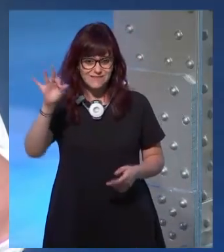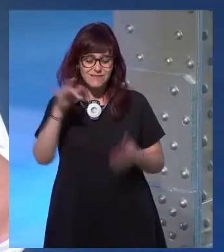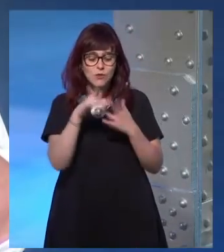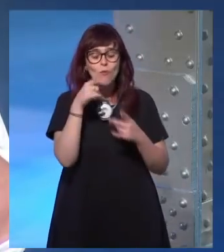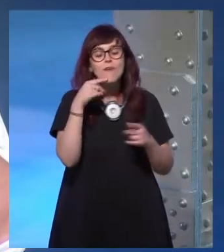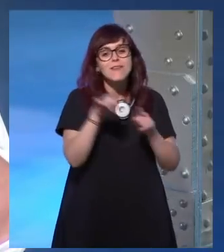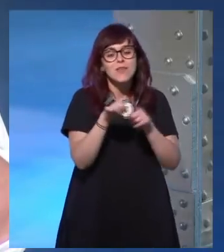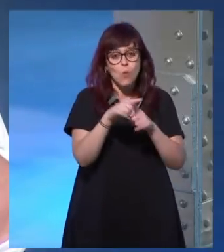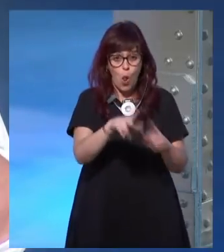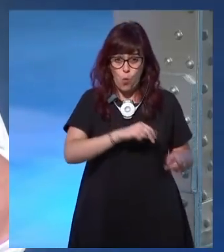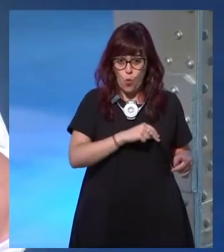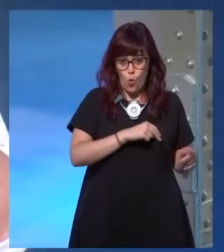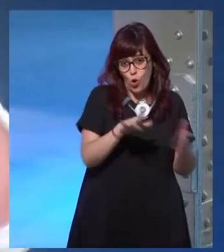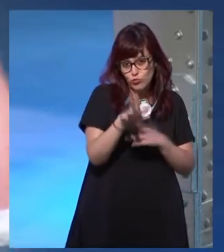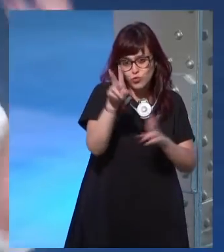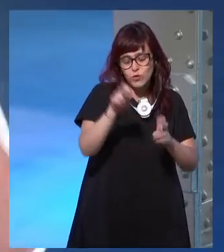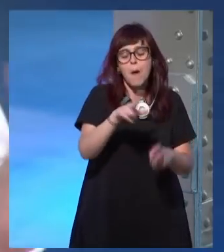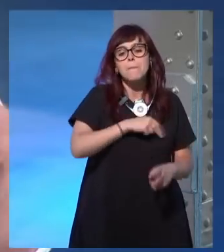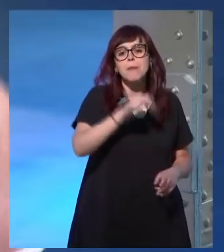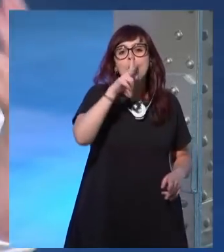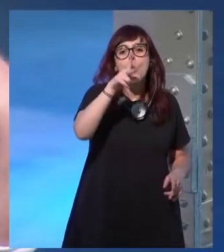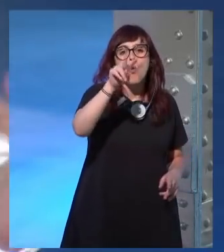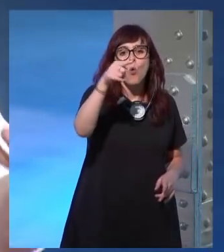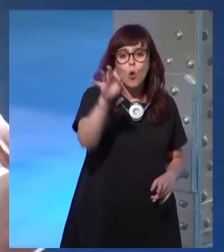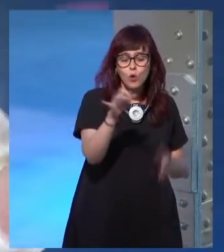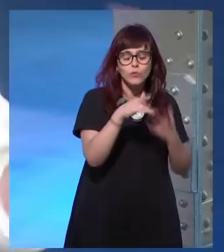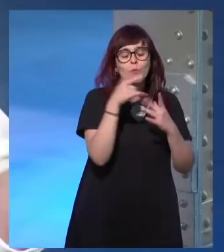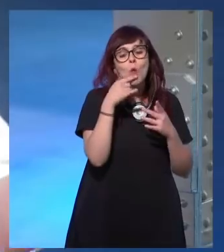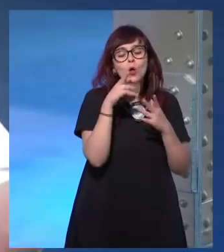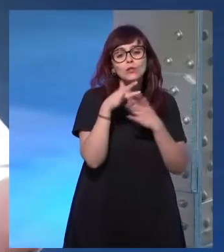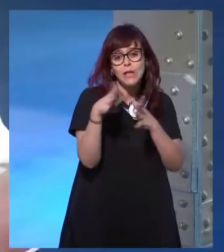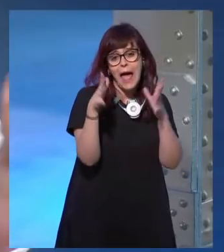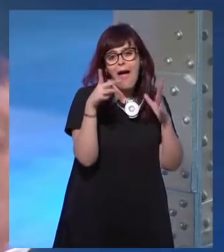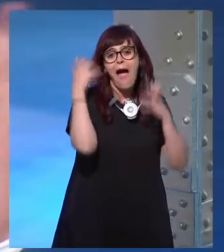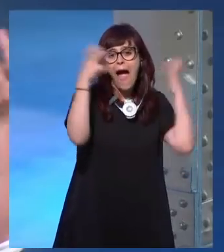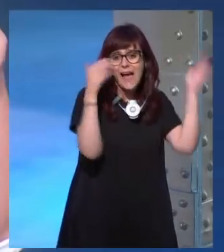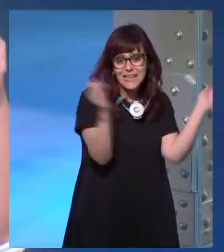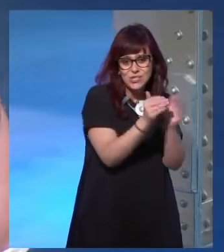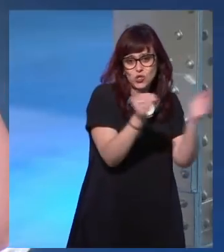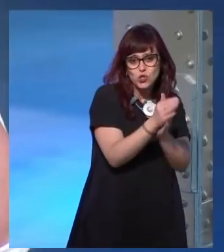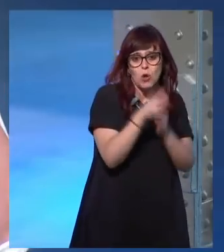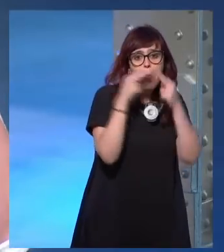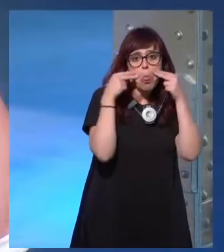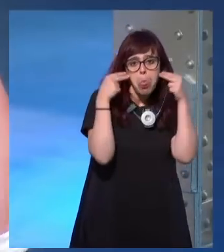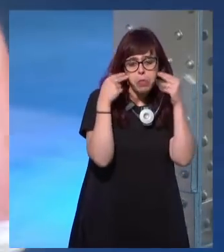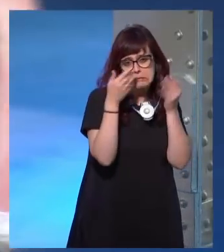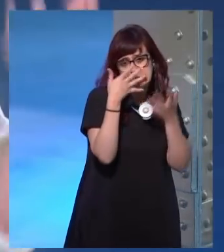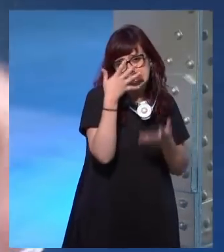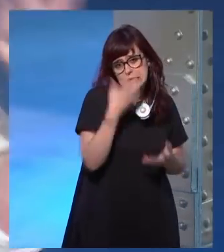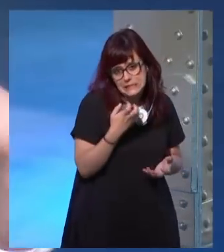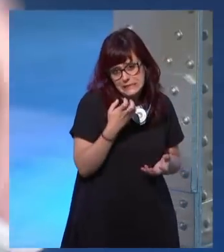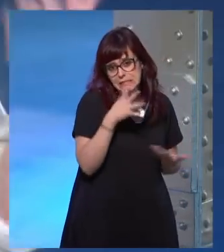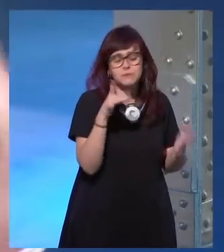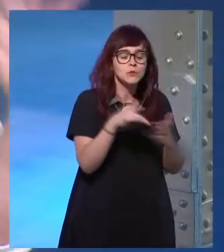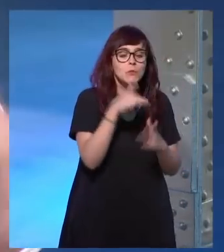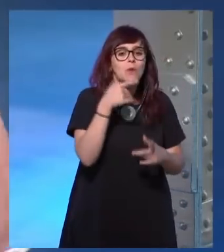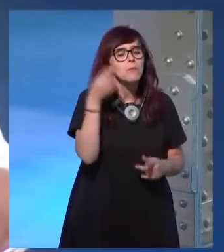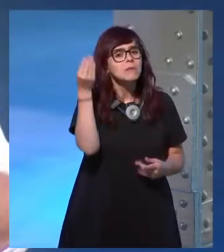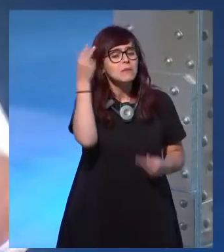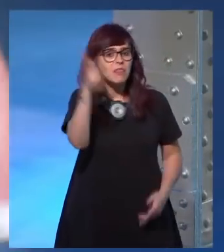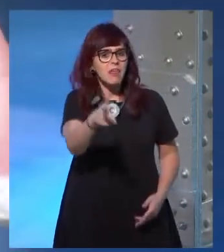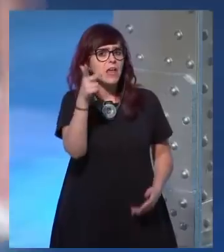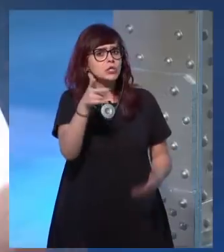ballots. And I saw that as sort of a testing for what happened later, right, in the United States. We were being tested for a